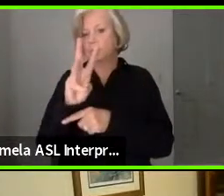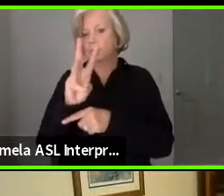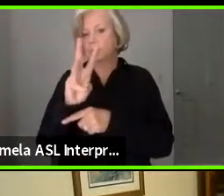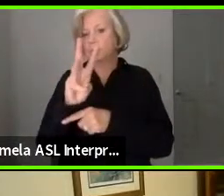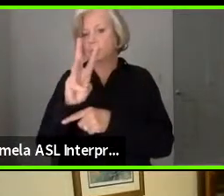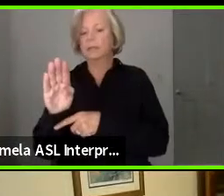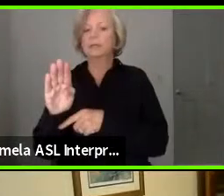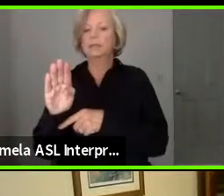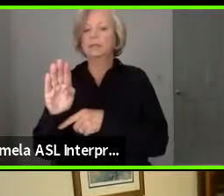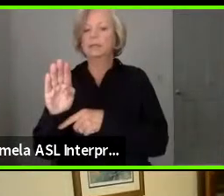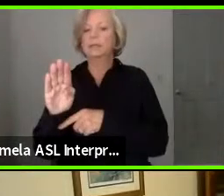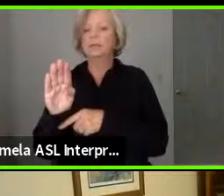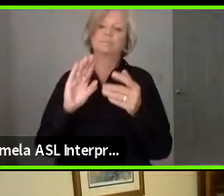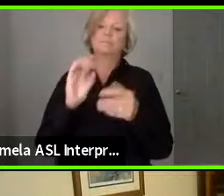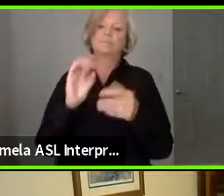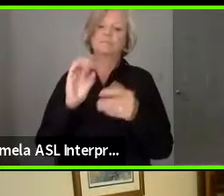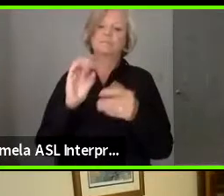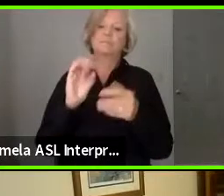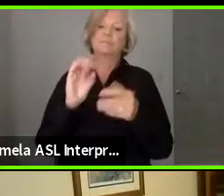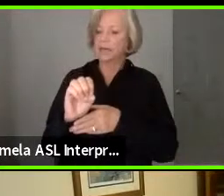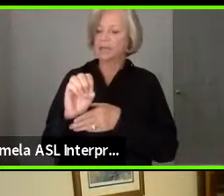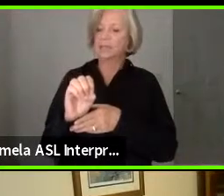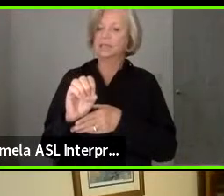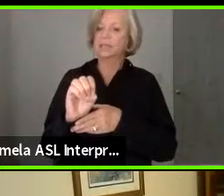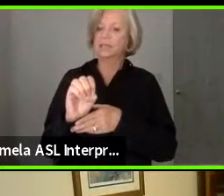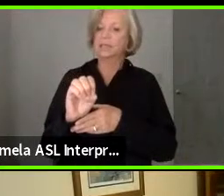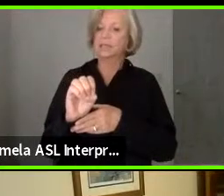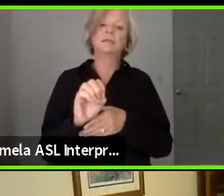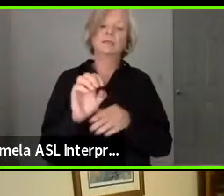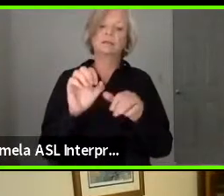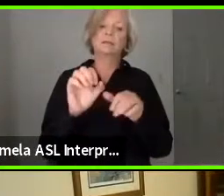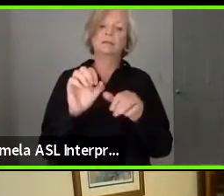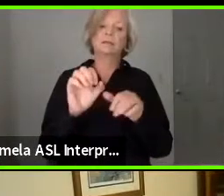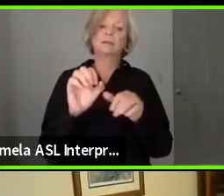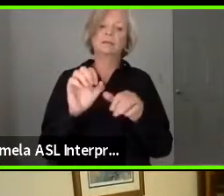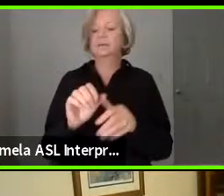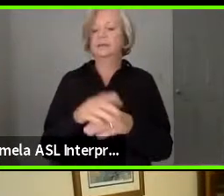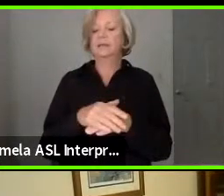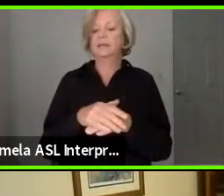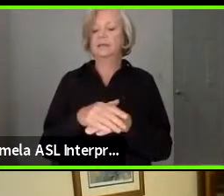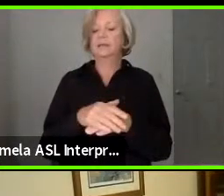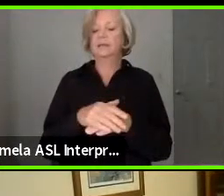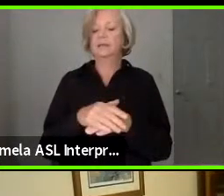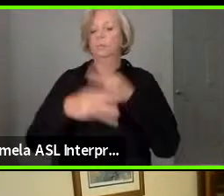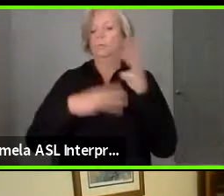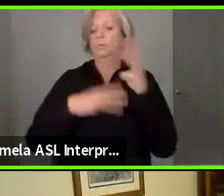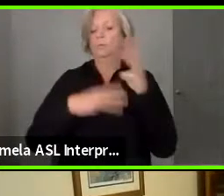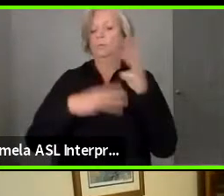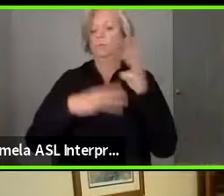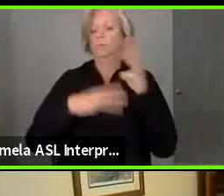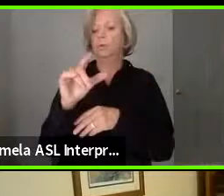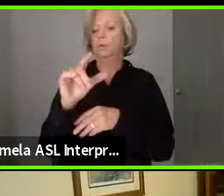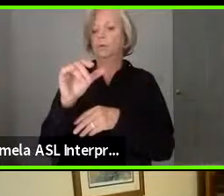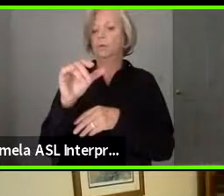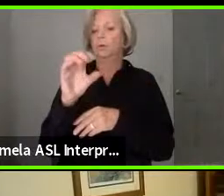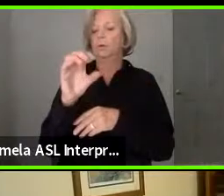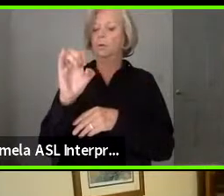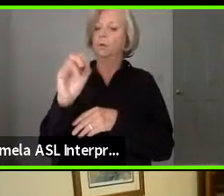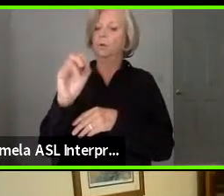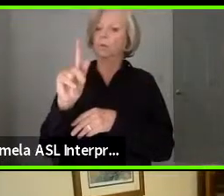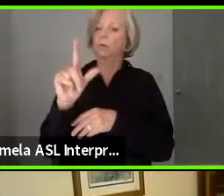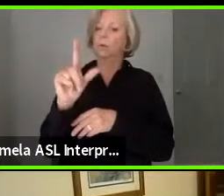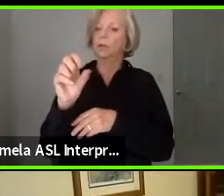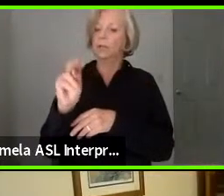www.womenhiv.org, Facebook at Women HIV, Snapchat at World Oakland, and then Instagram at Women HIV World.